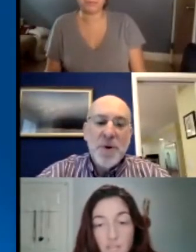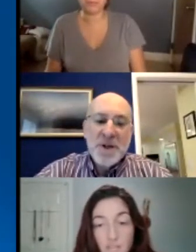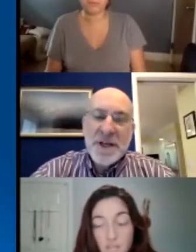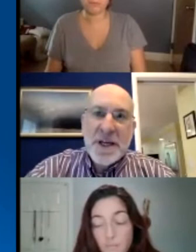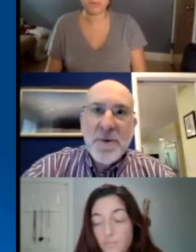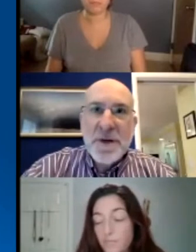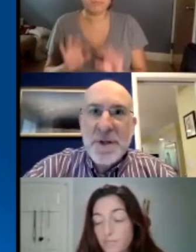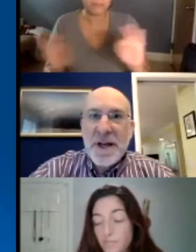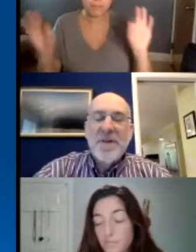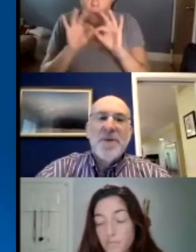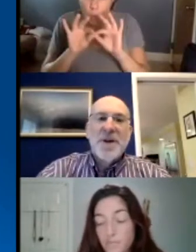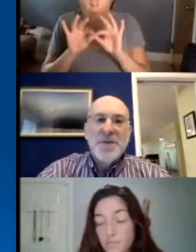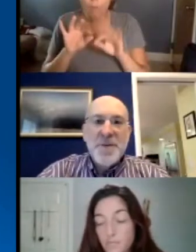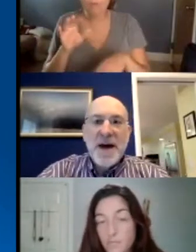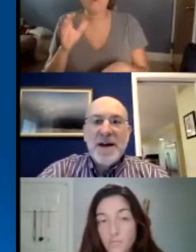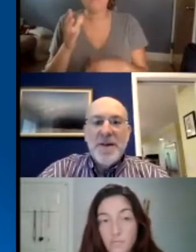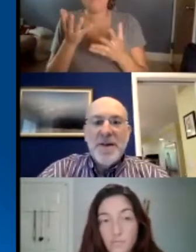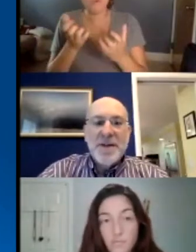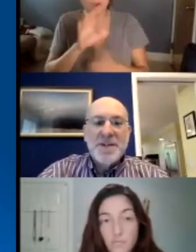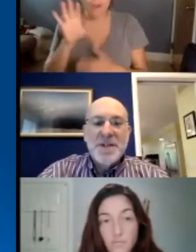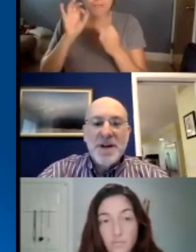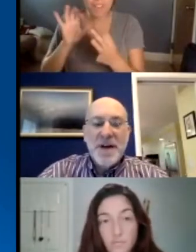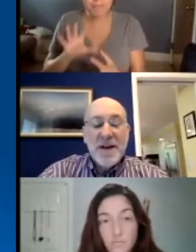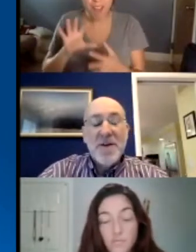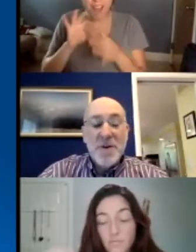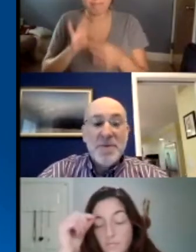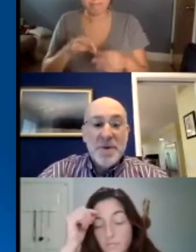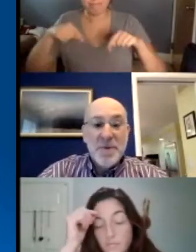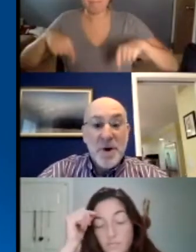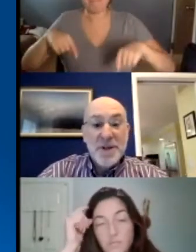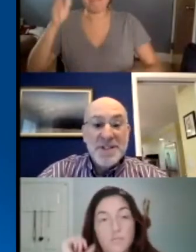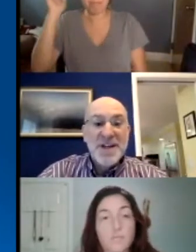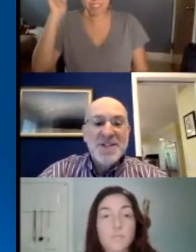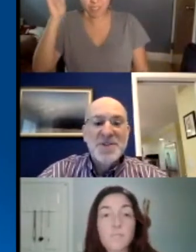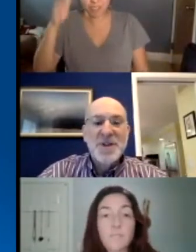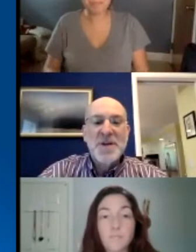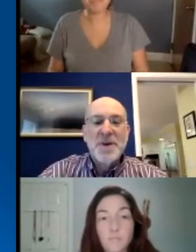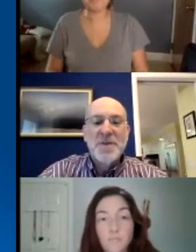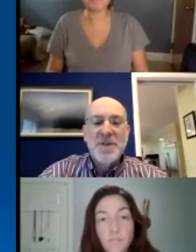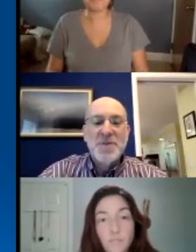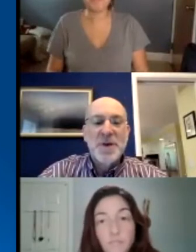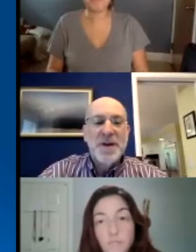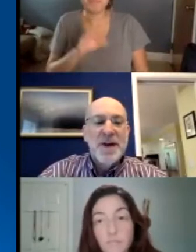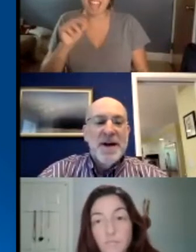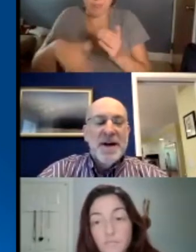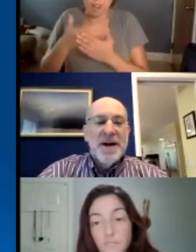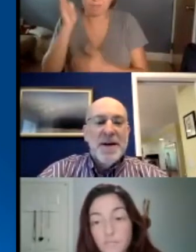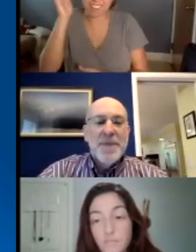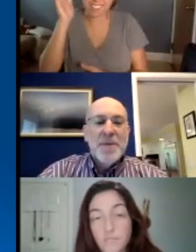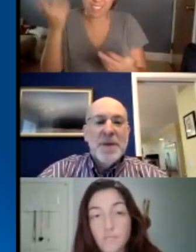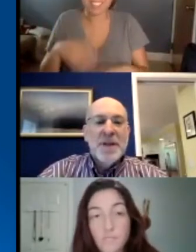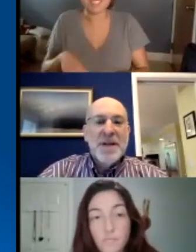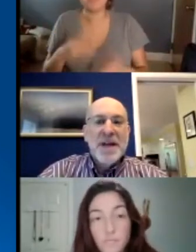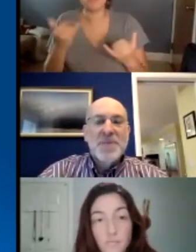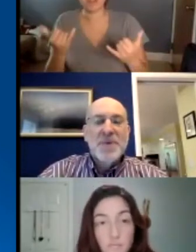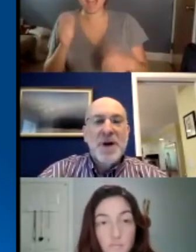very importantly, we would like everybody's feedback on this and all presentations really, but for this one, there'll